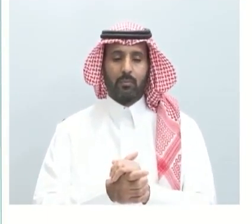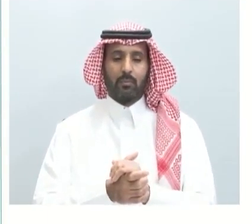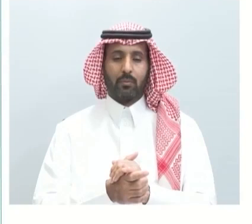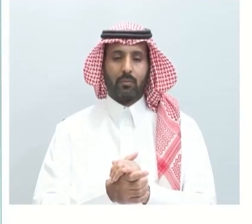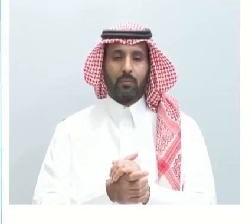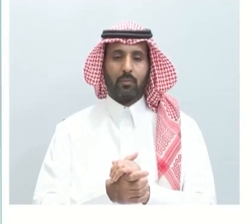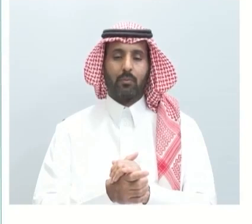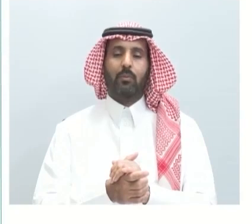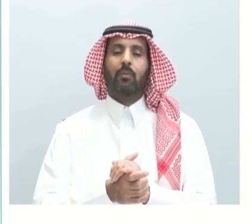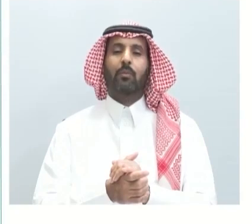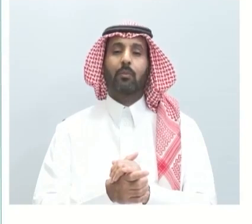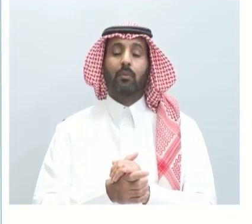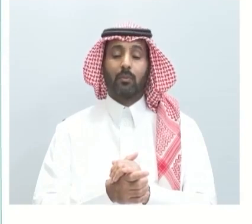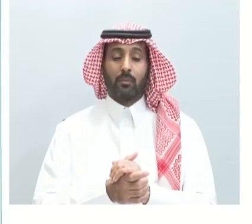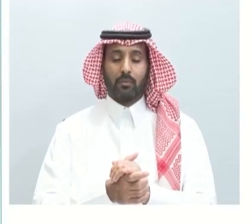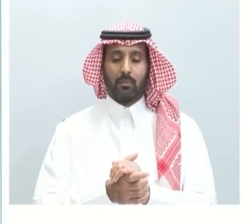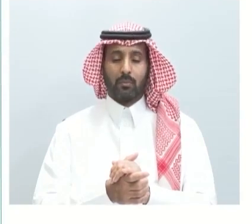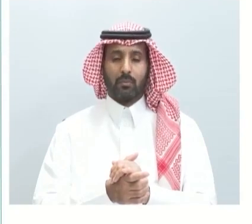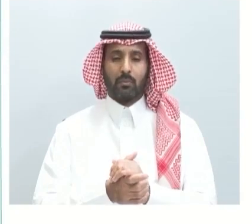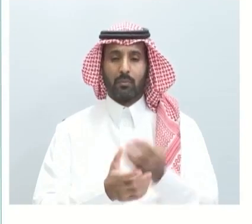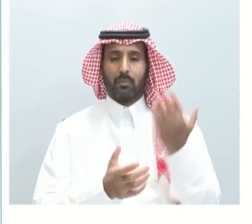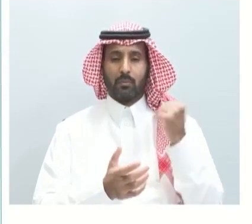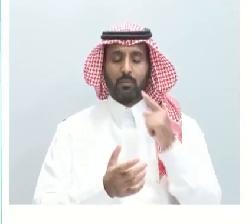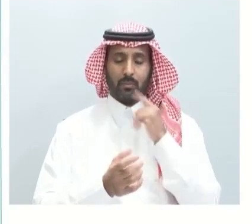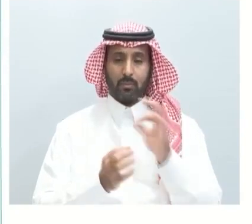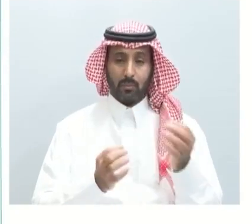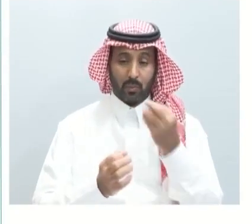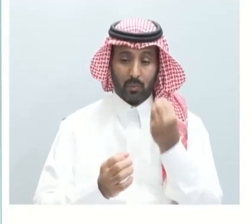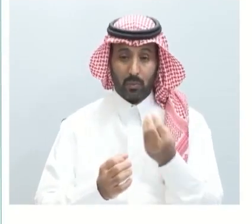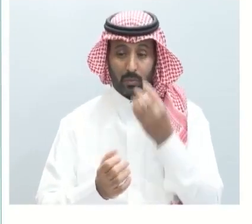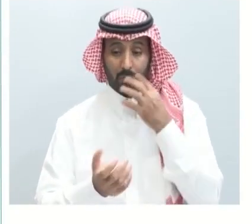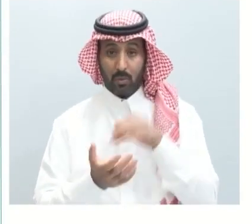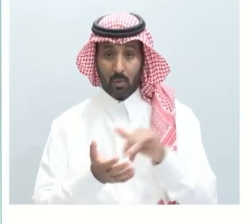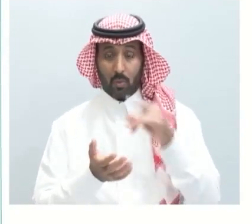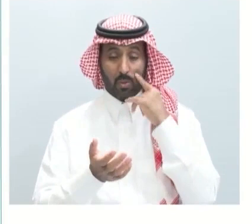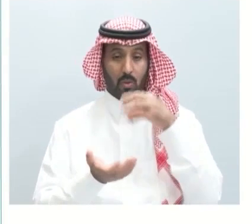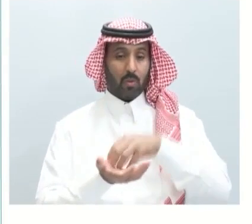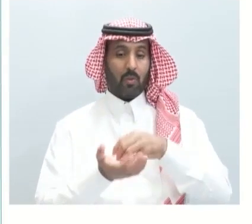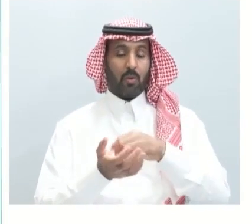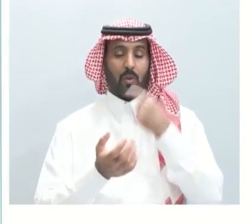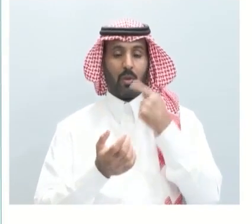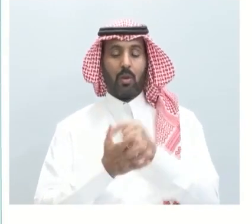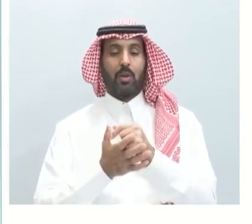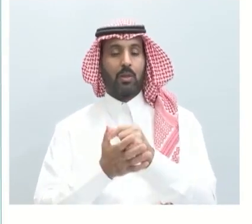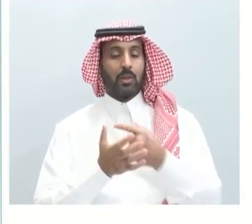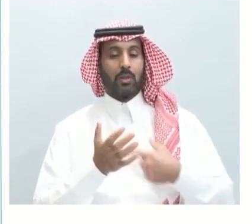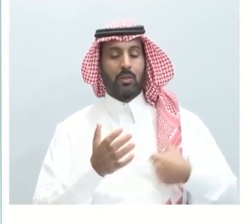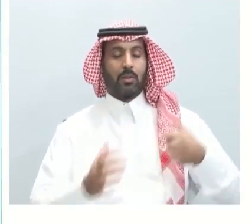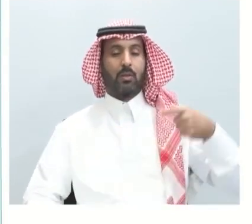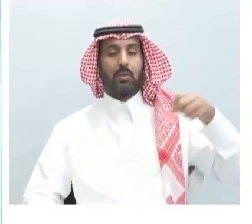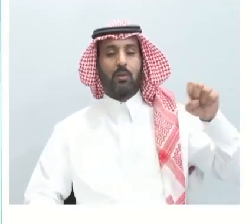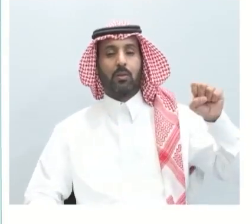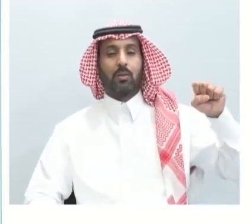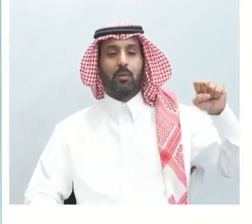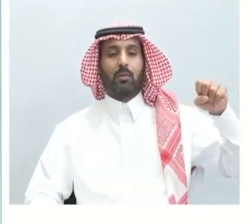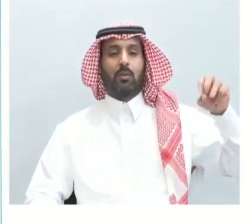perfect. For example, I've written, the most beautiful place I've ever visited is Switzerland. The most beautiful